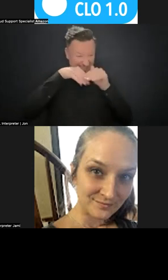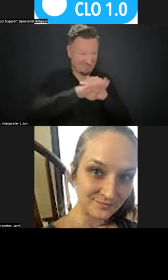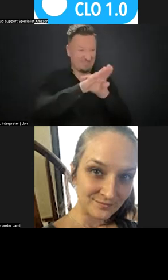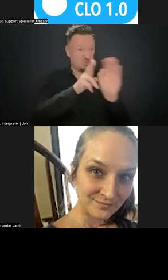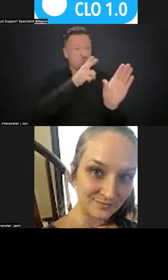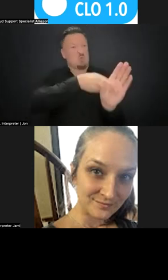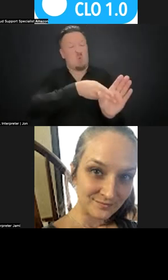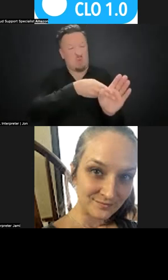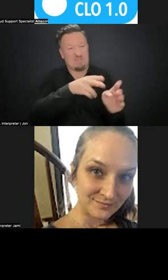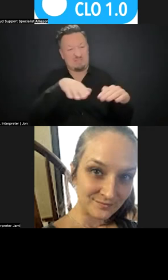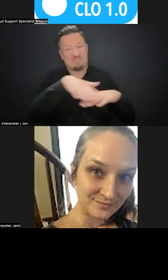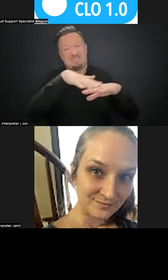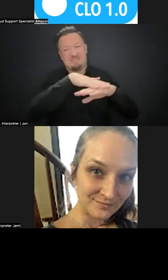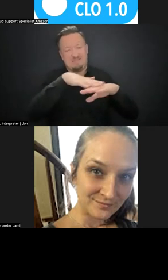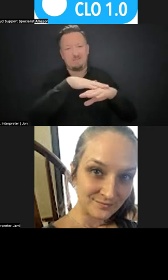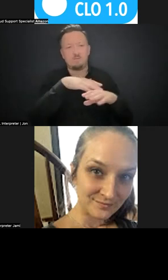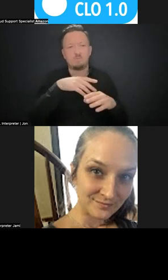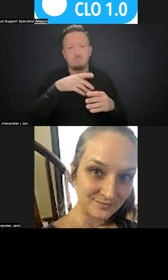business acumen